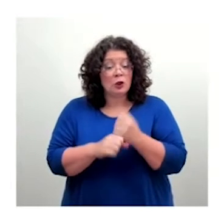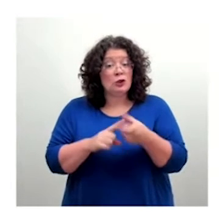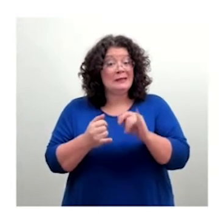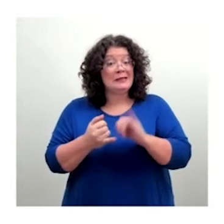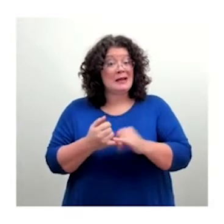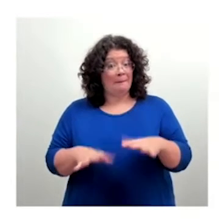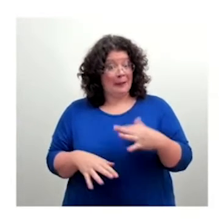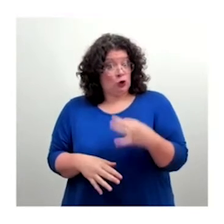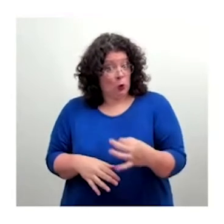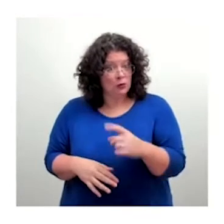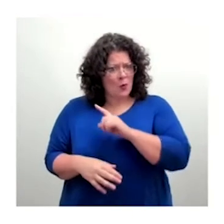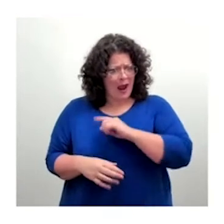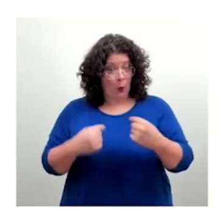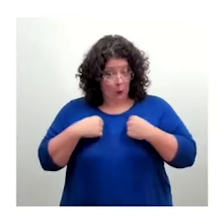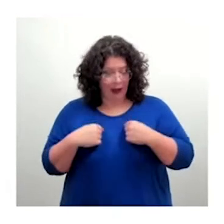What does this mean?